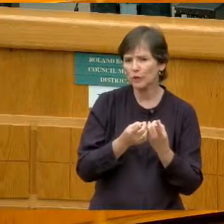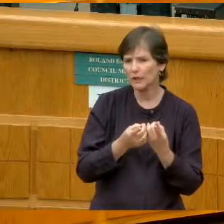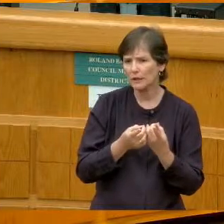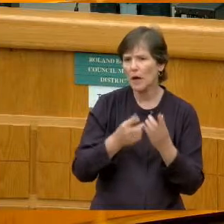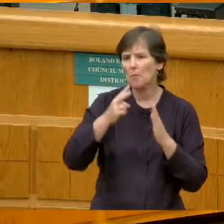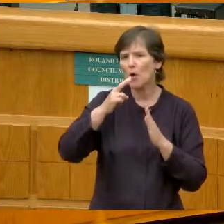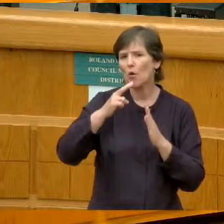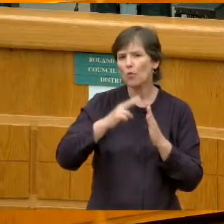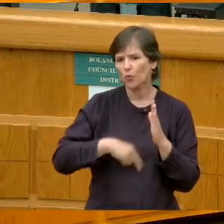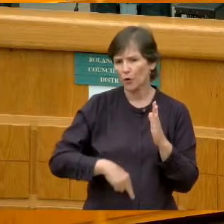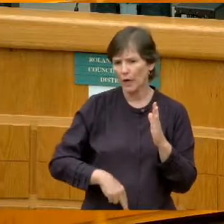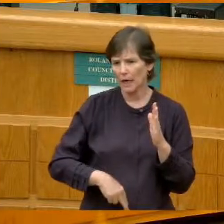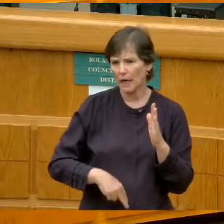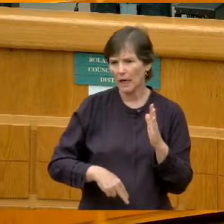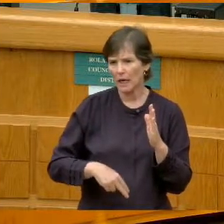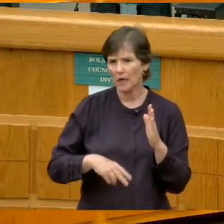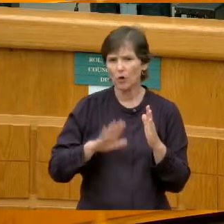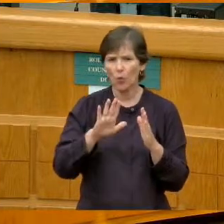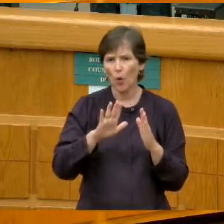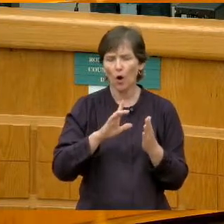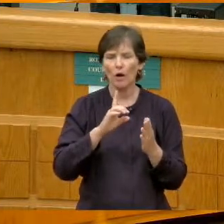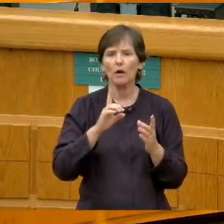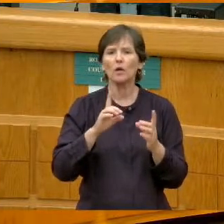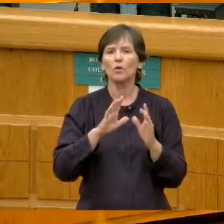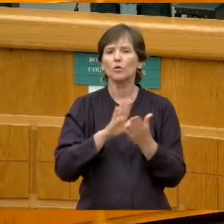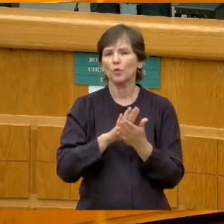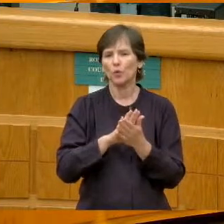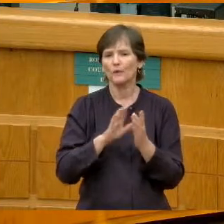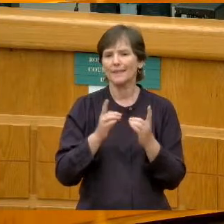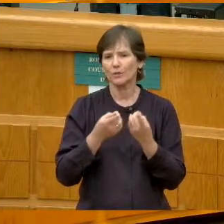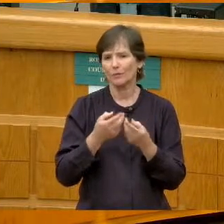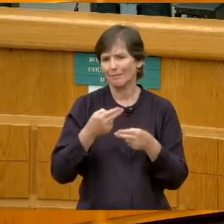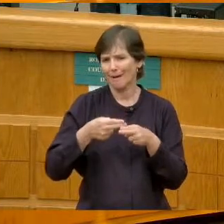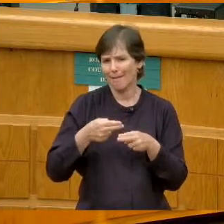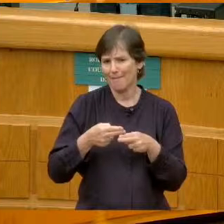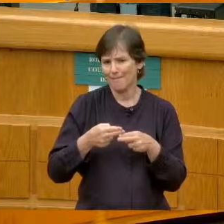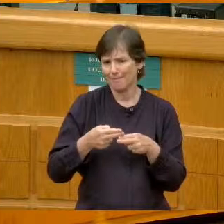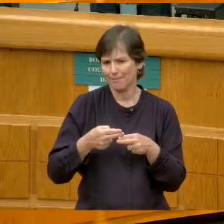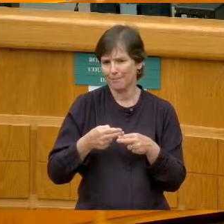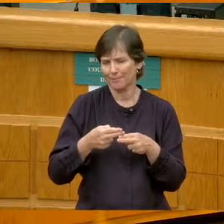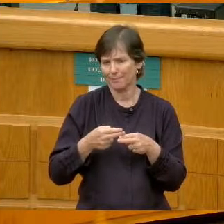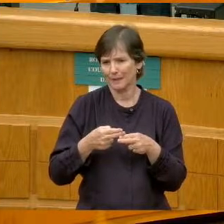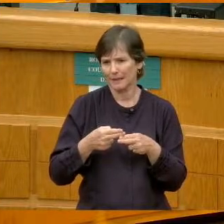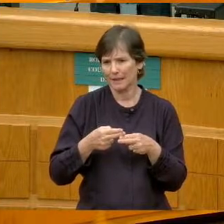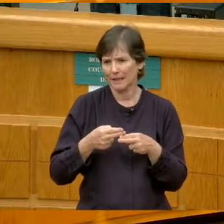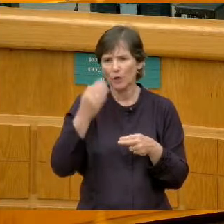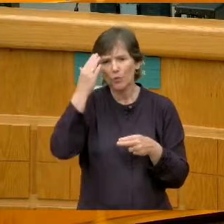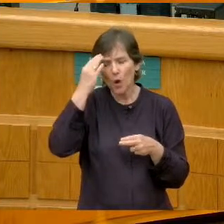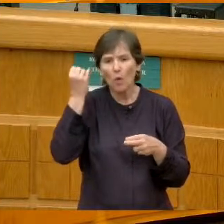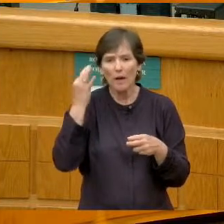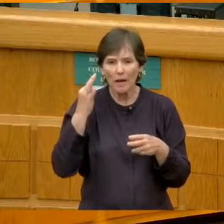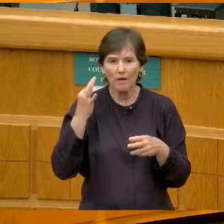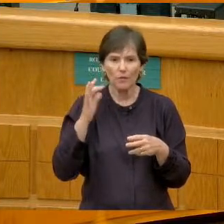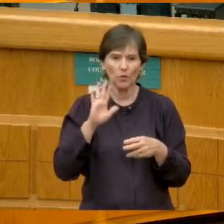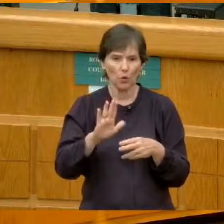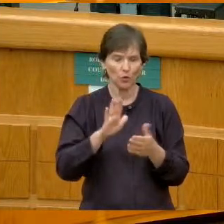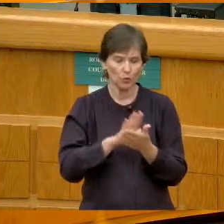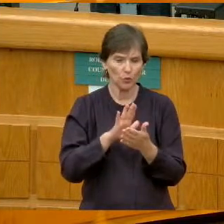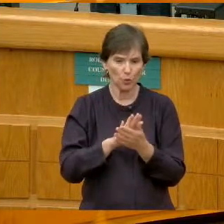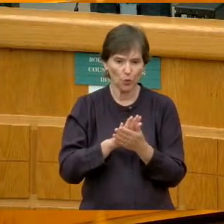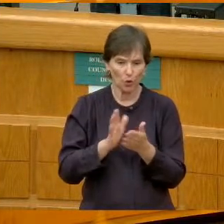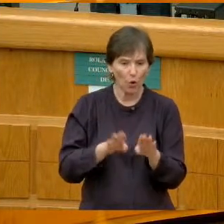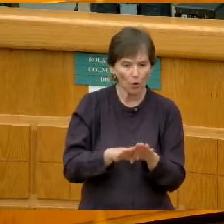anybody has any questions whether or not your school district is involved in the closure, or not the closure, I'm sorry. The